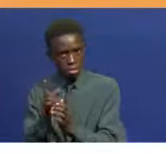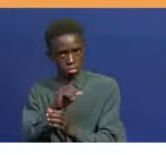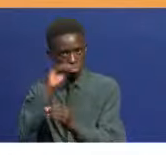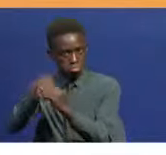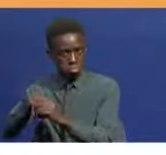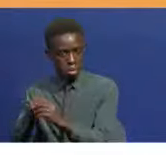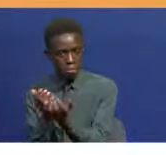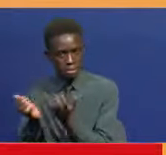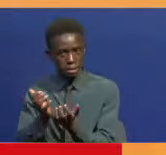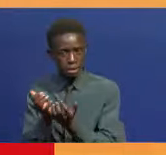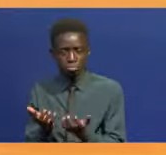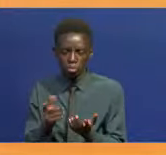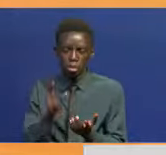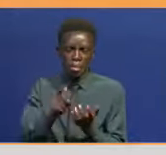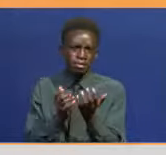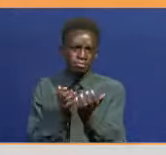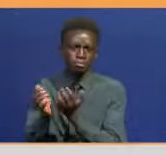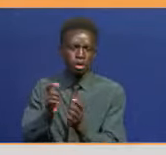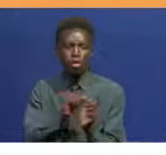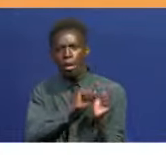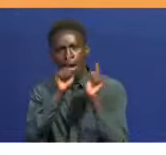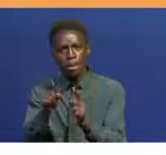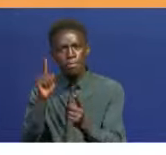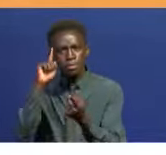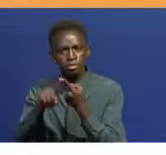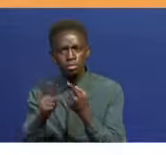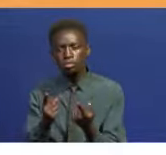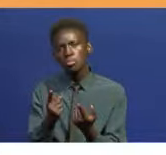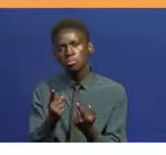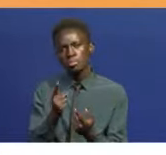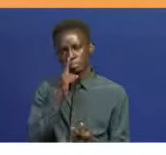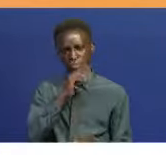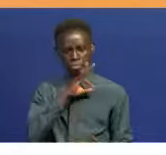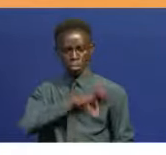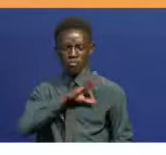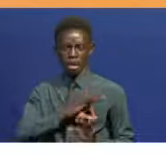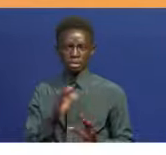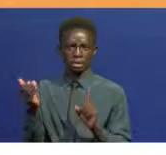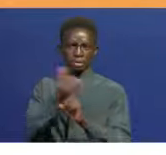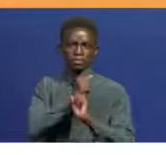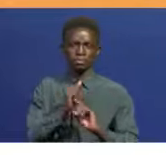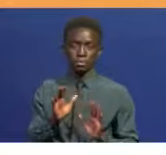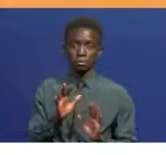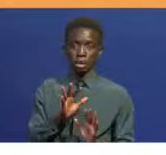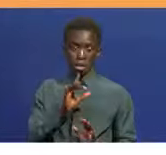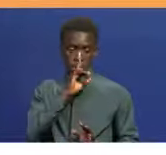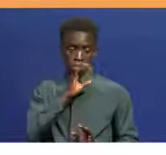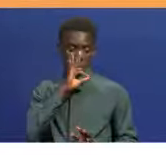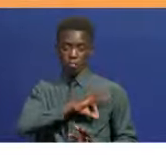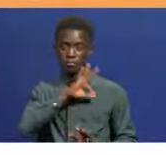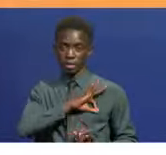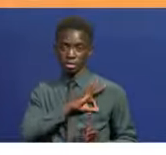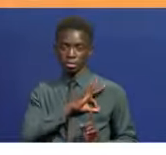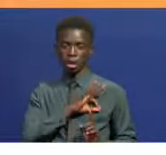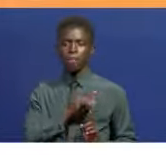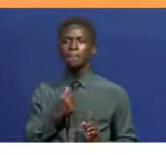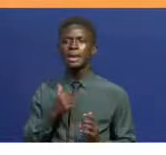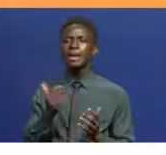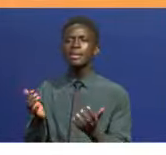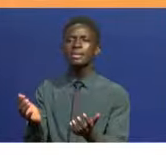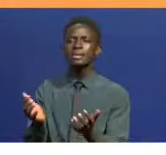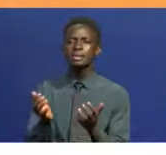commercial reasons. You want to make money, profits. And when you talk about profits, I need to package